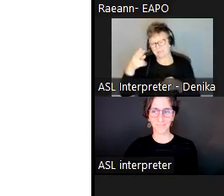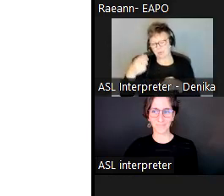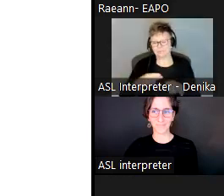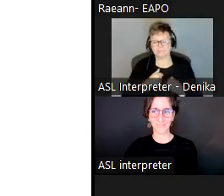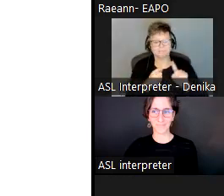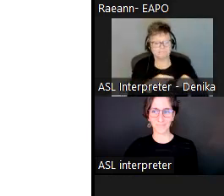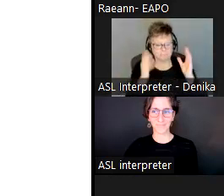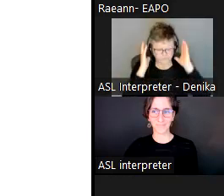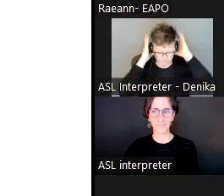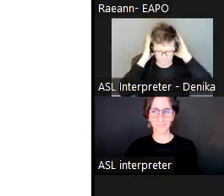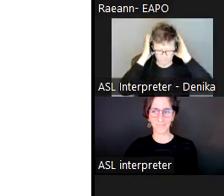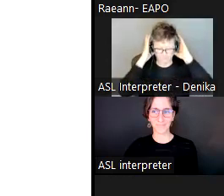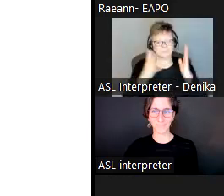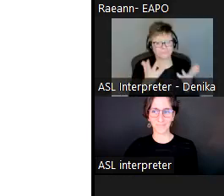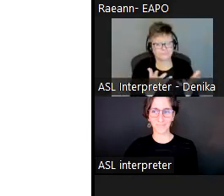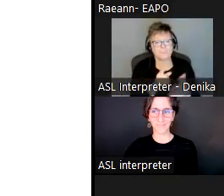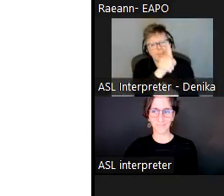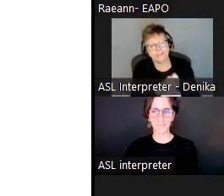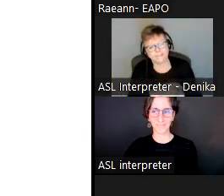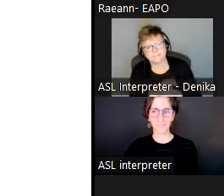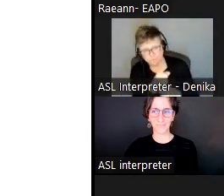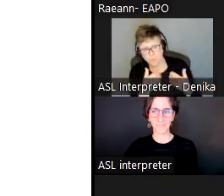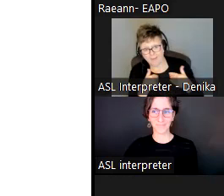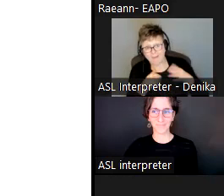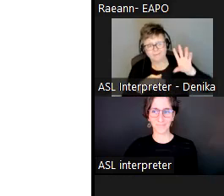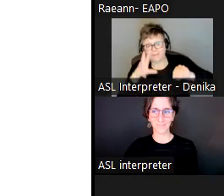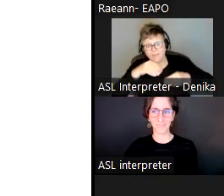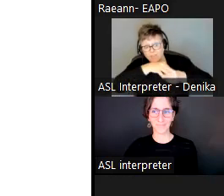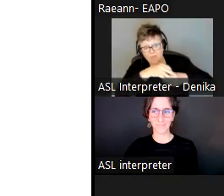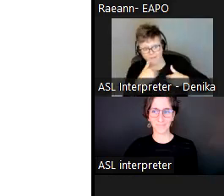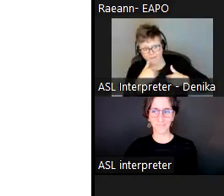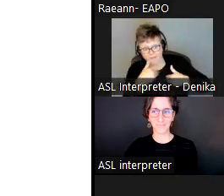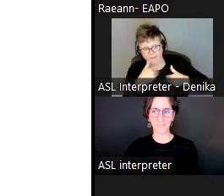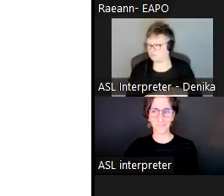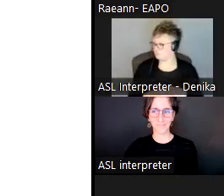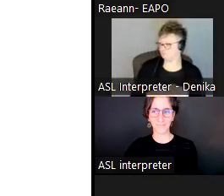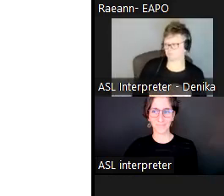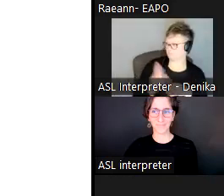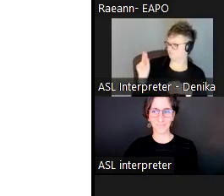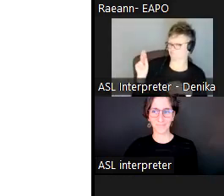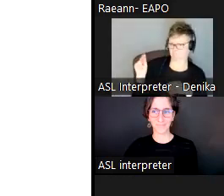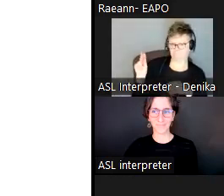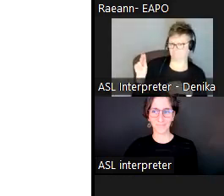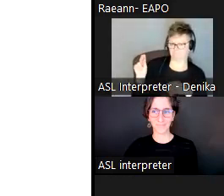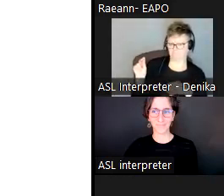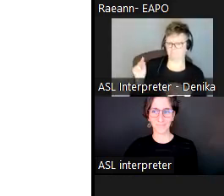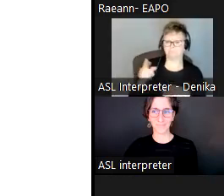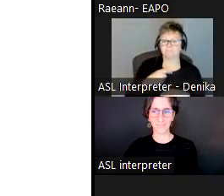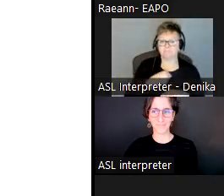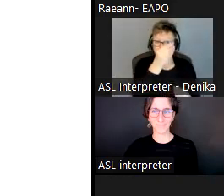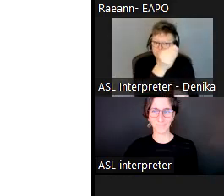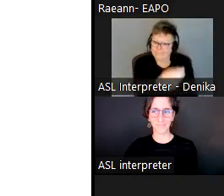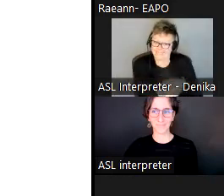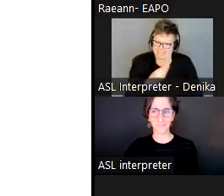asked them, and they hadn't heard of any 50-50 draw. They provided me with Tim Hortons headquarters